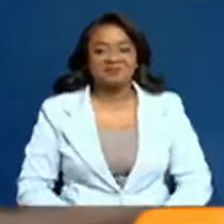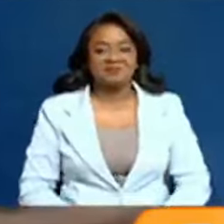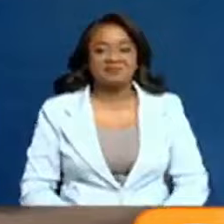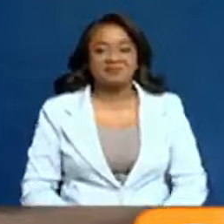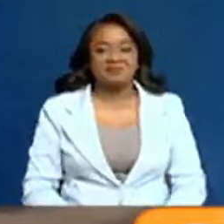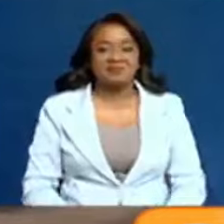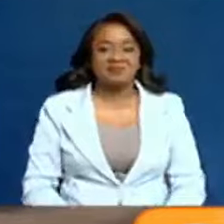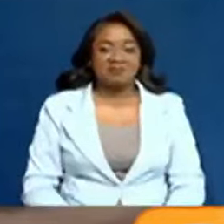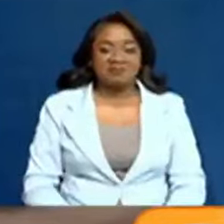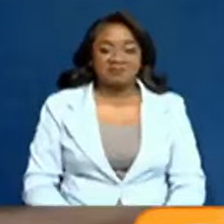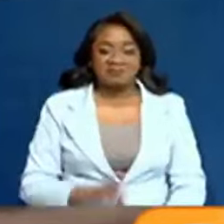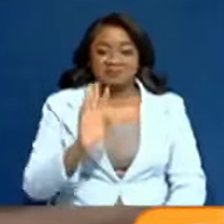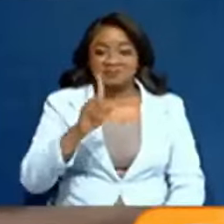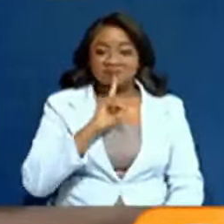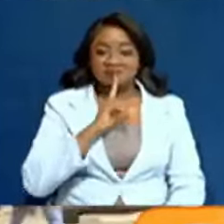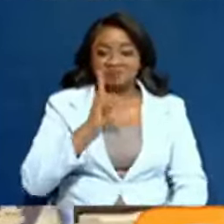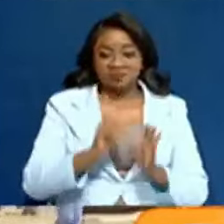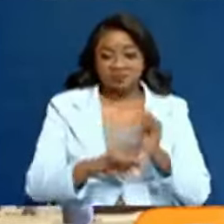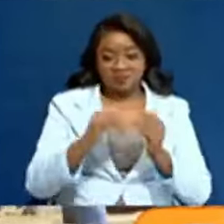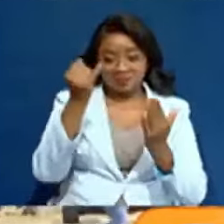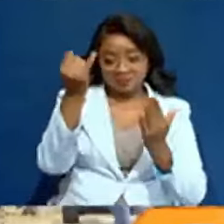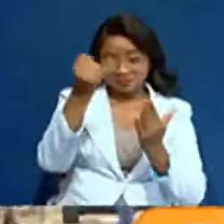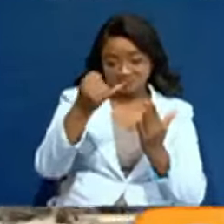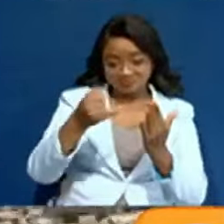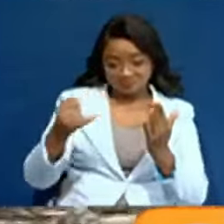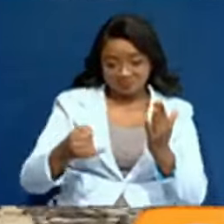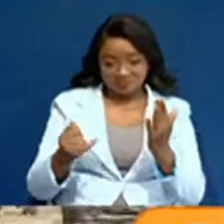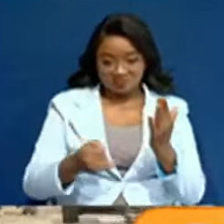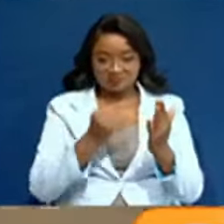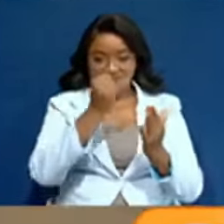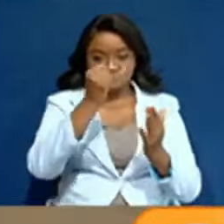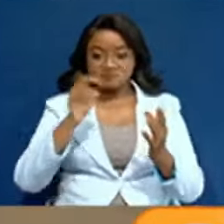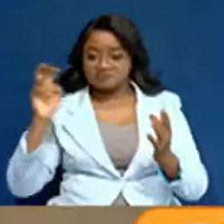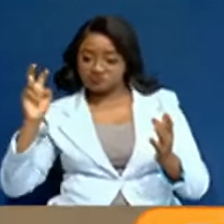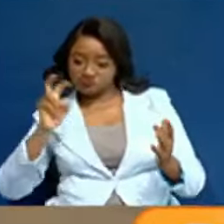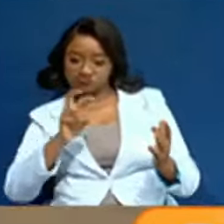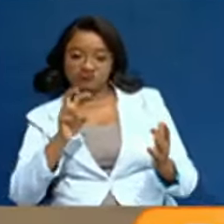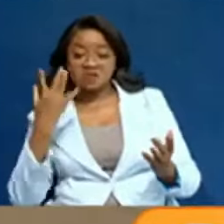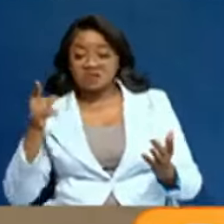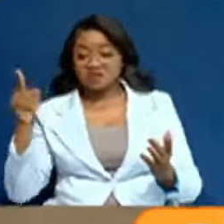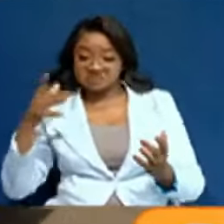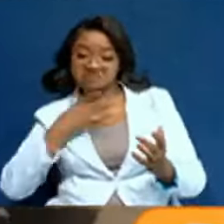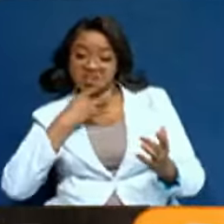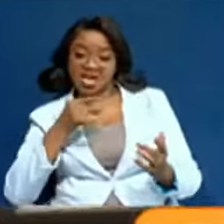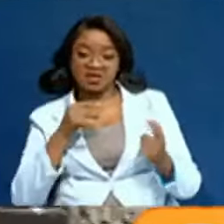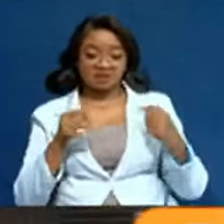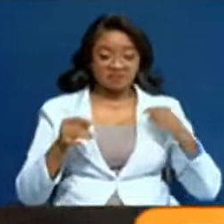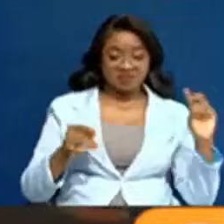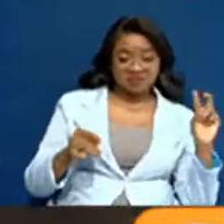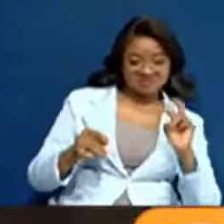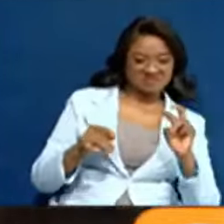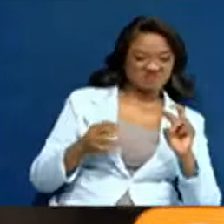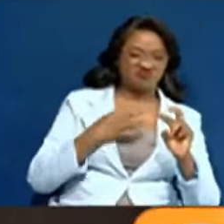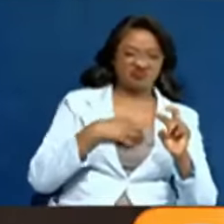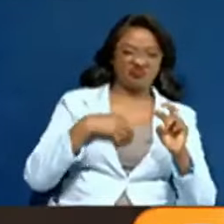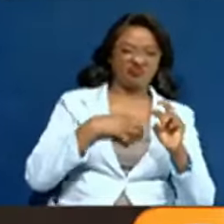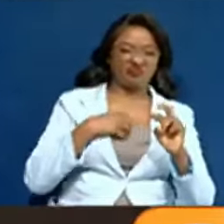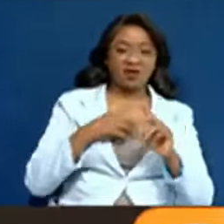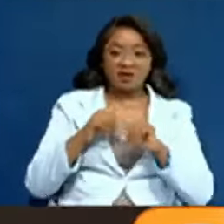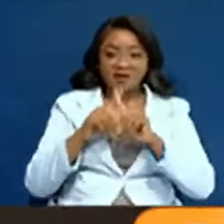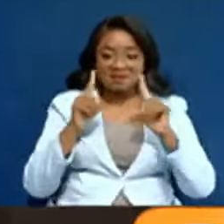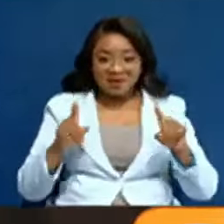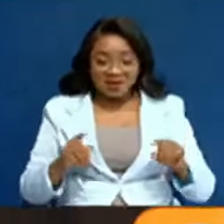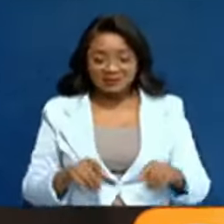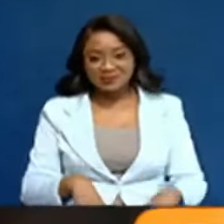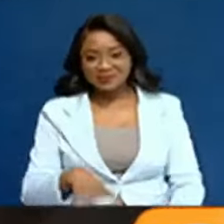They say art, just like love, lies in the eyes of the beholder. But Wednesday night, the glory of an